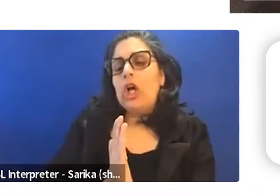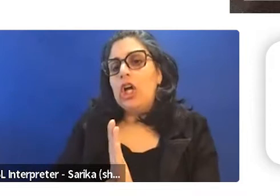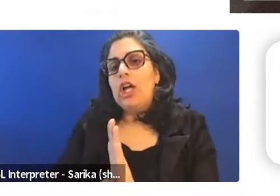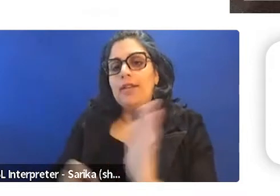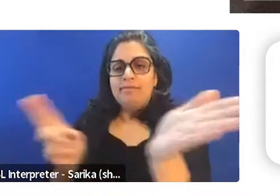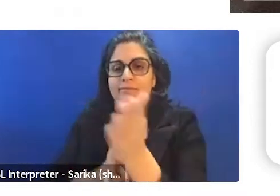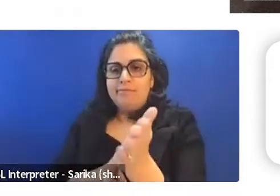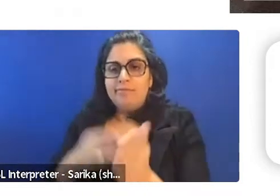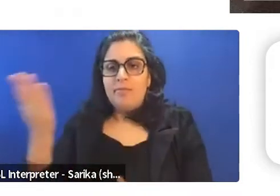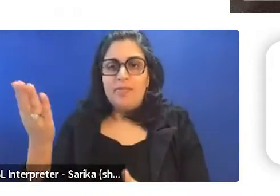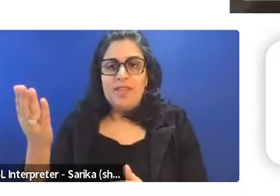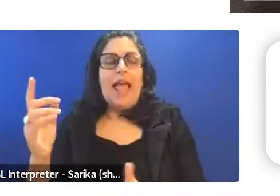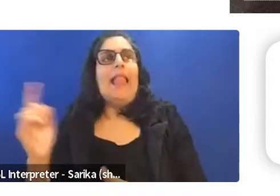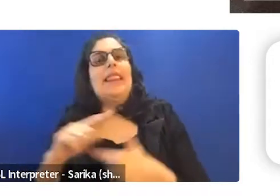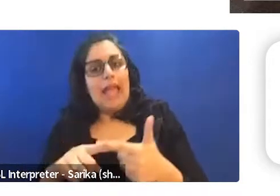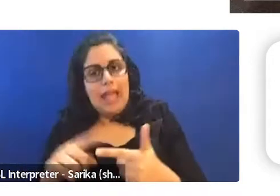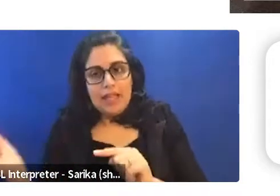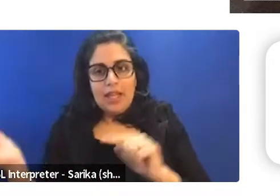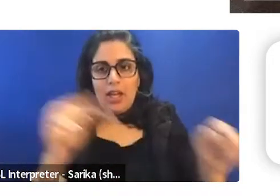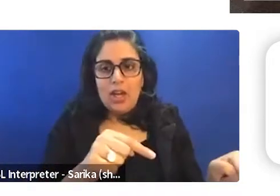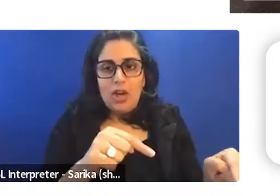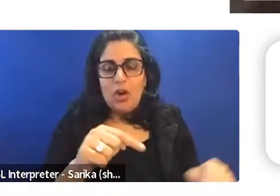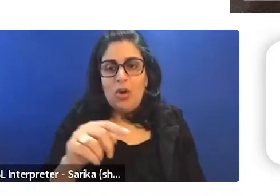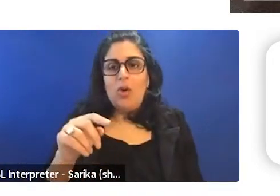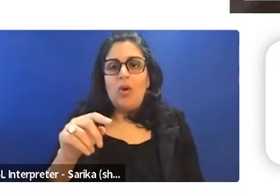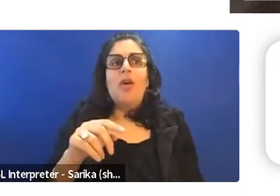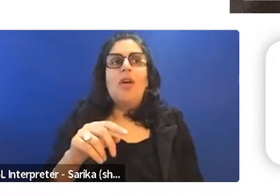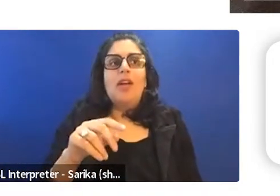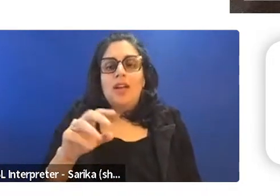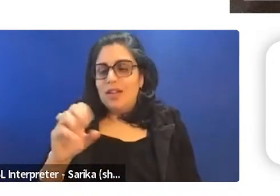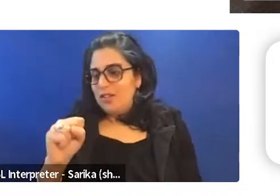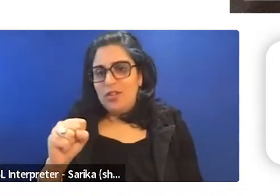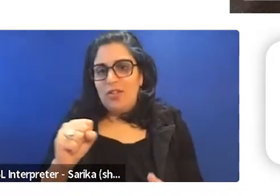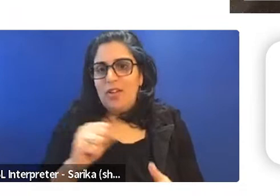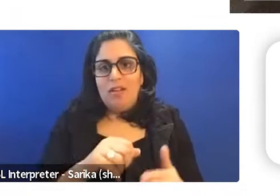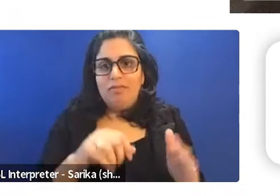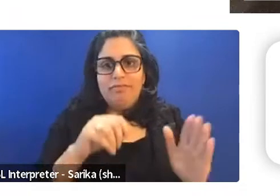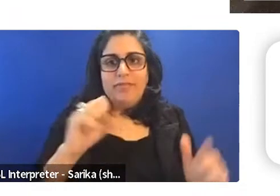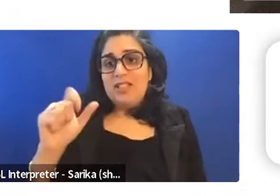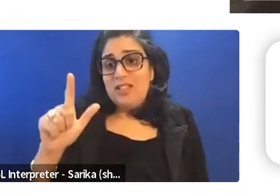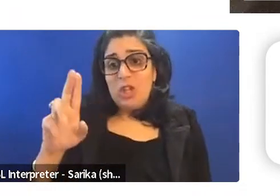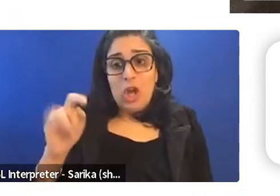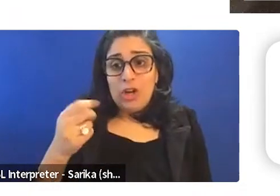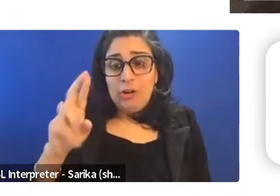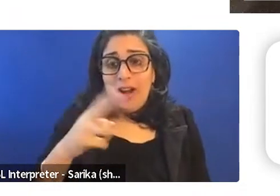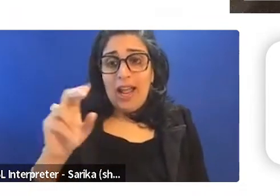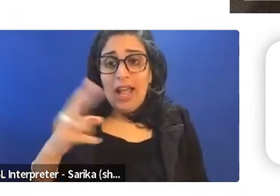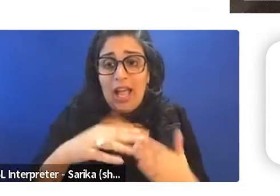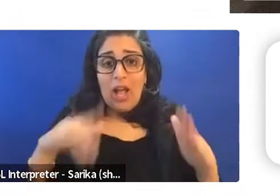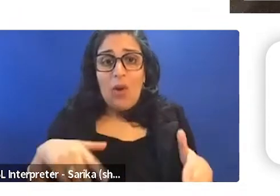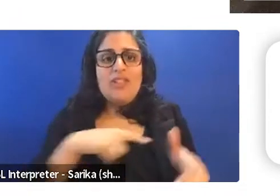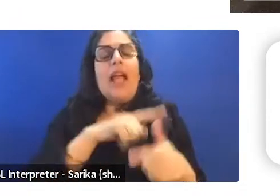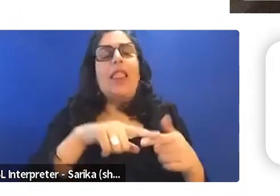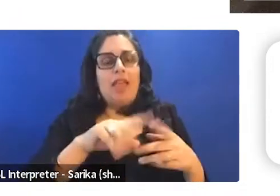there, and go to the slaughterhouse and then enter the global supply chain. And the slaughterhouses in Brazil say, oh no, we buy